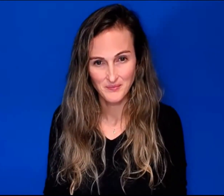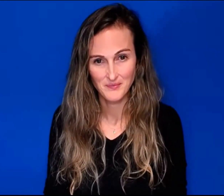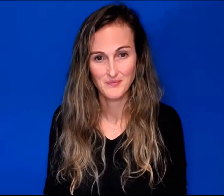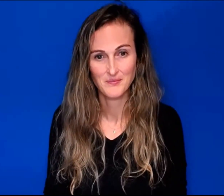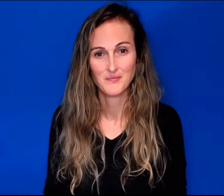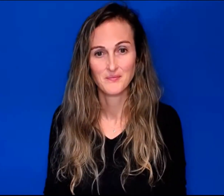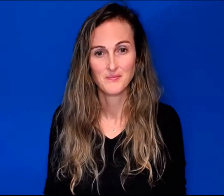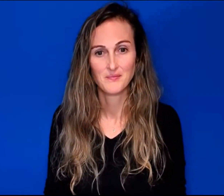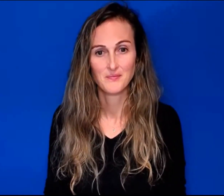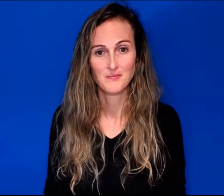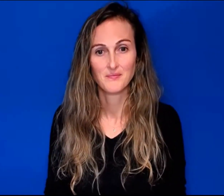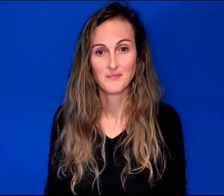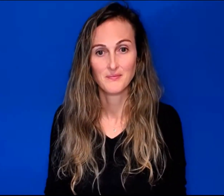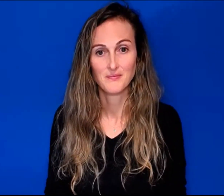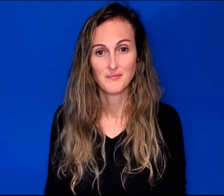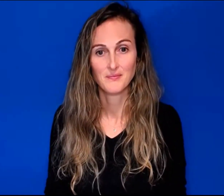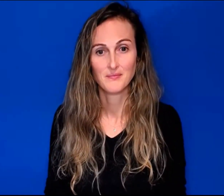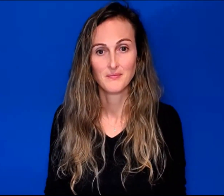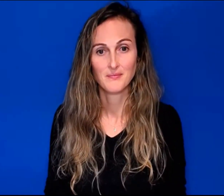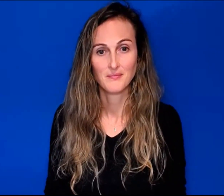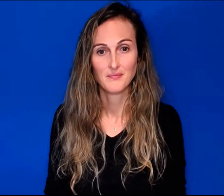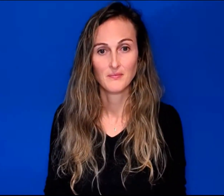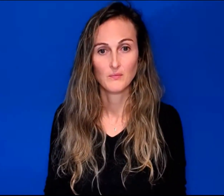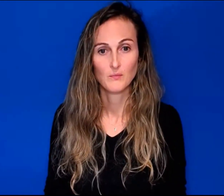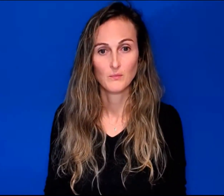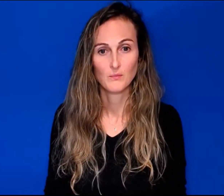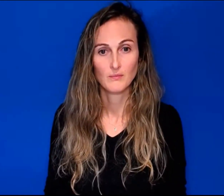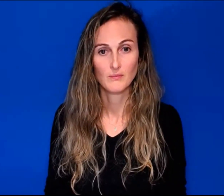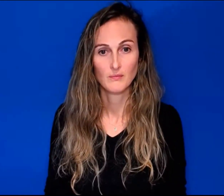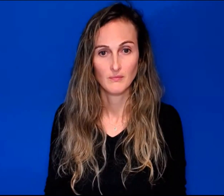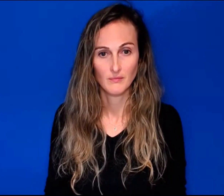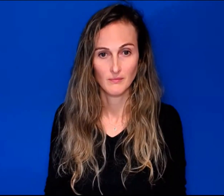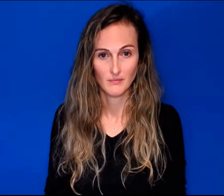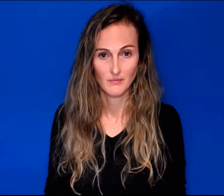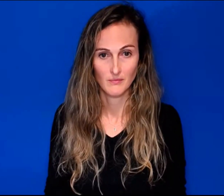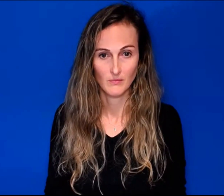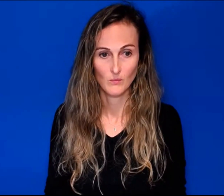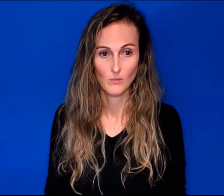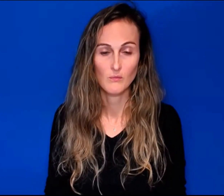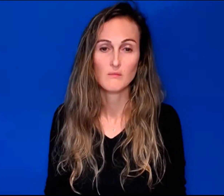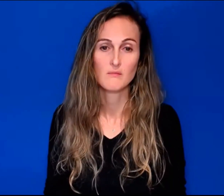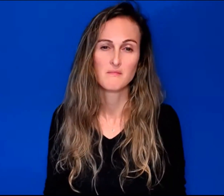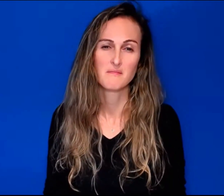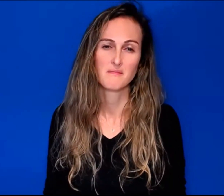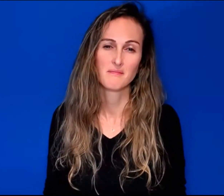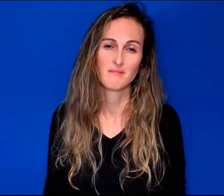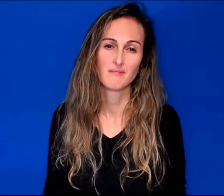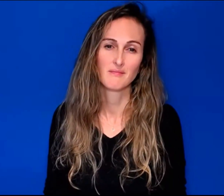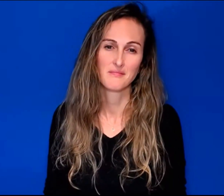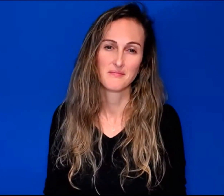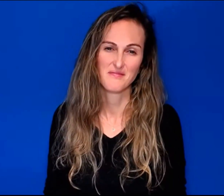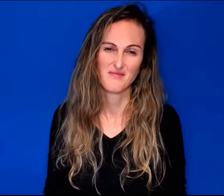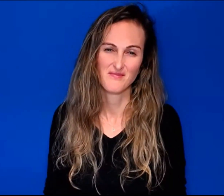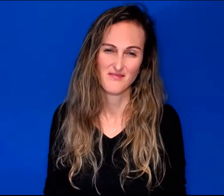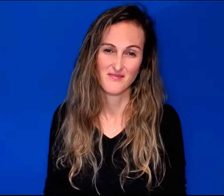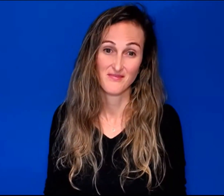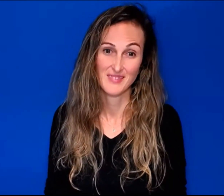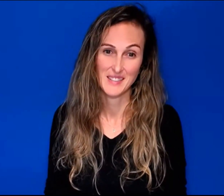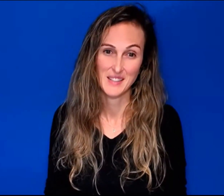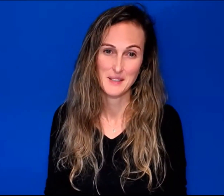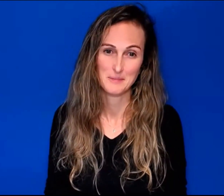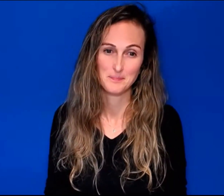hwilson@aiaoregon.org. I'll put it in the chat as well. And with that, I'll turn it back over to our presenters today. Thank